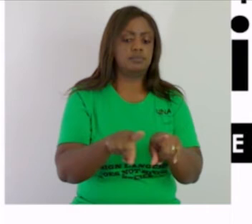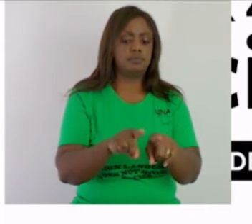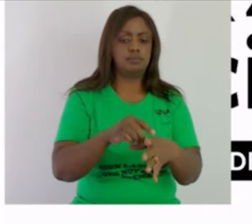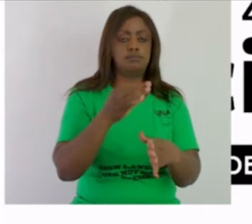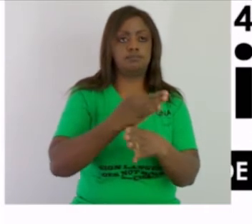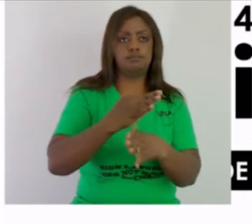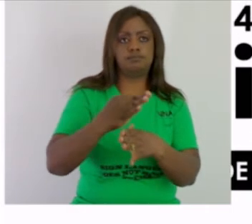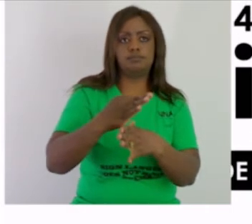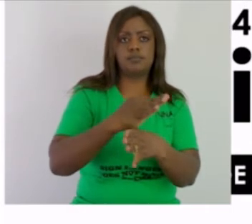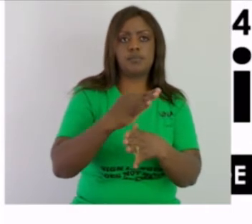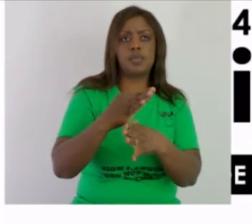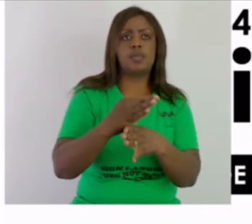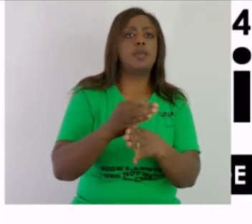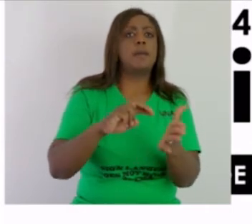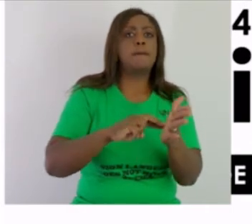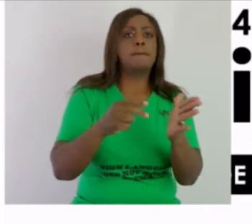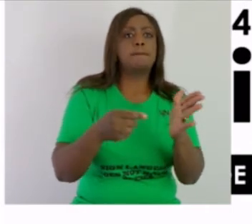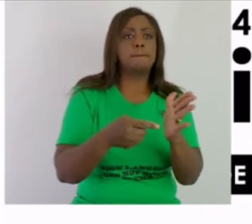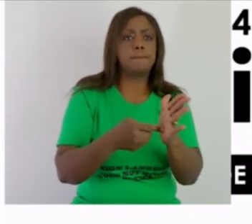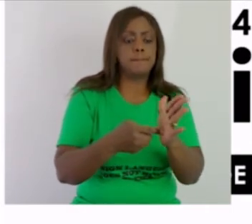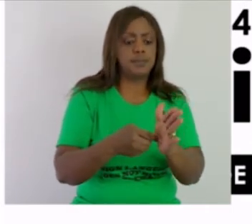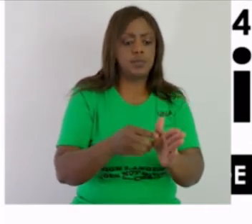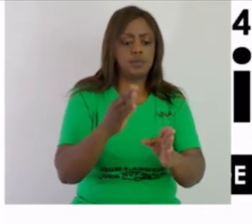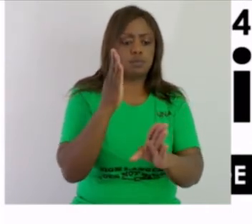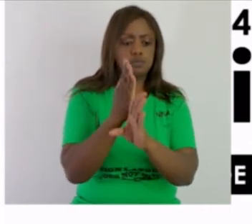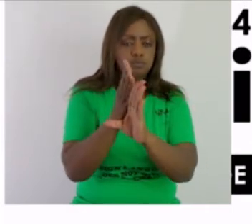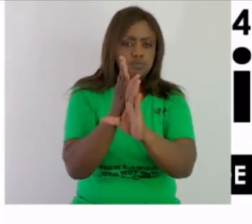special activity or a purpose of something.